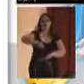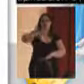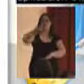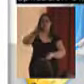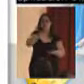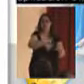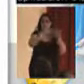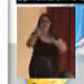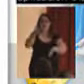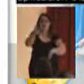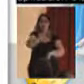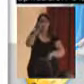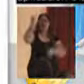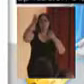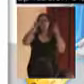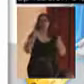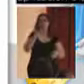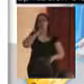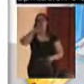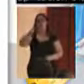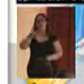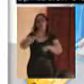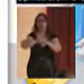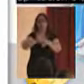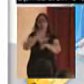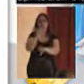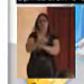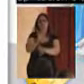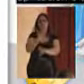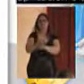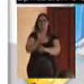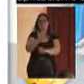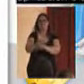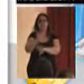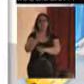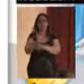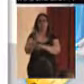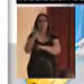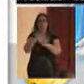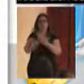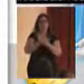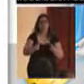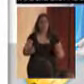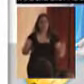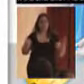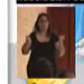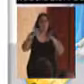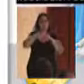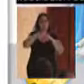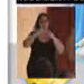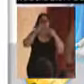to take to load. We have to actually voice it out, and the voice must